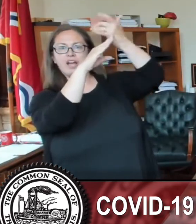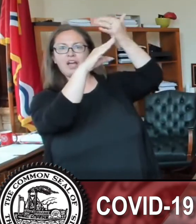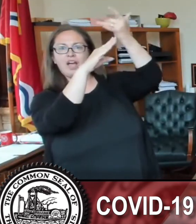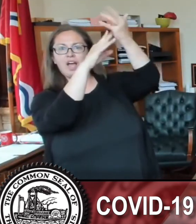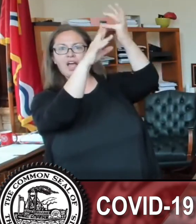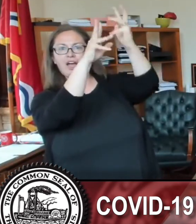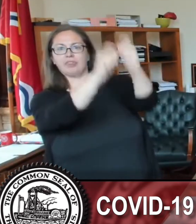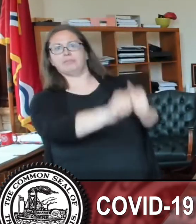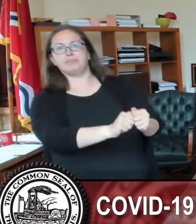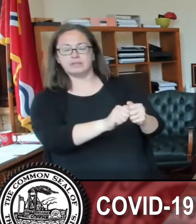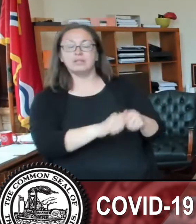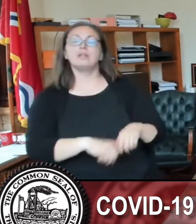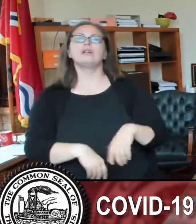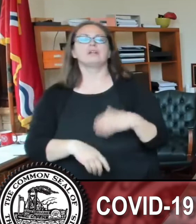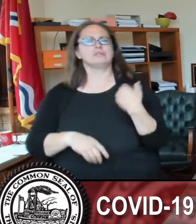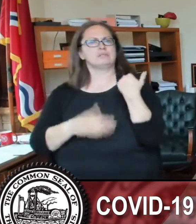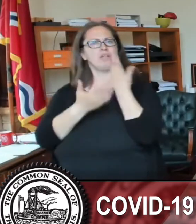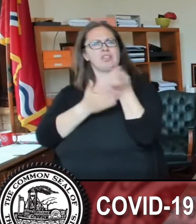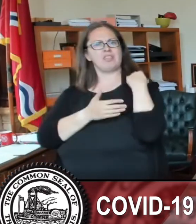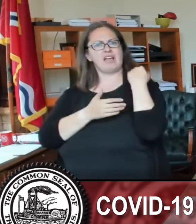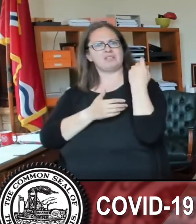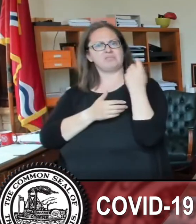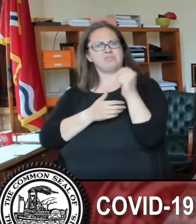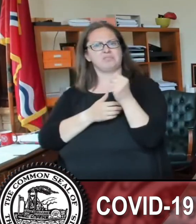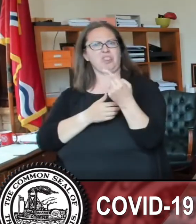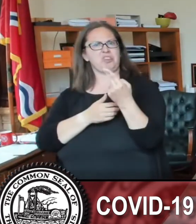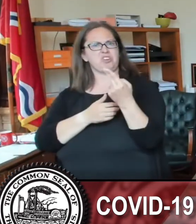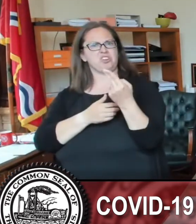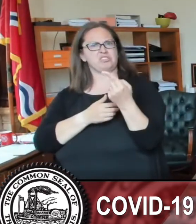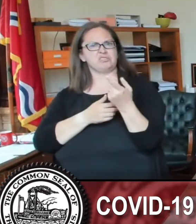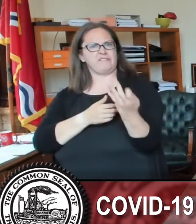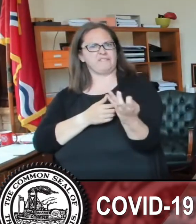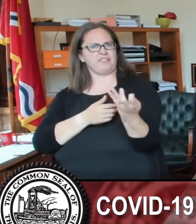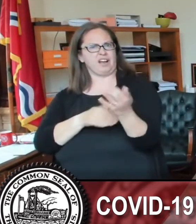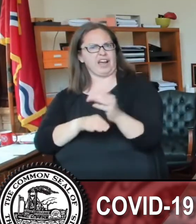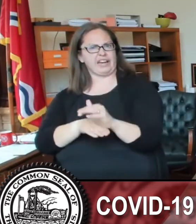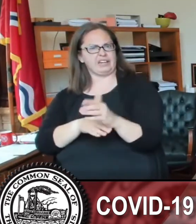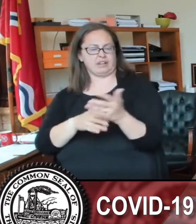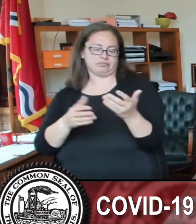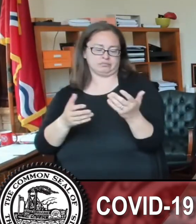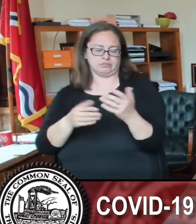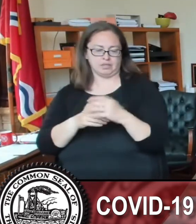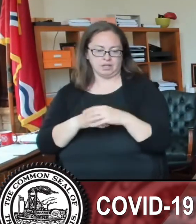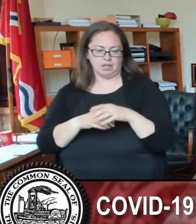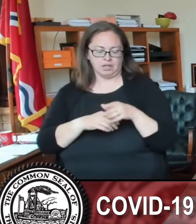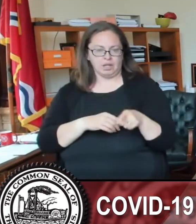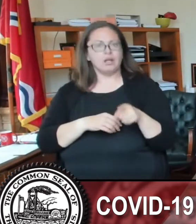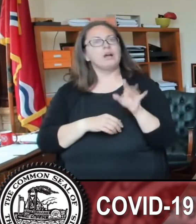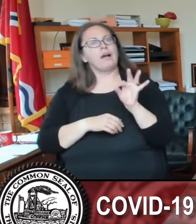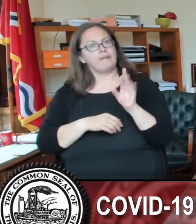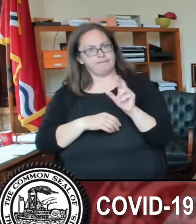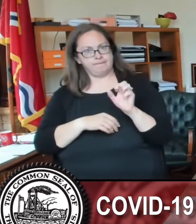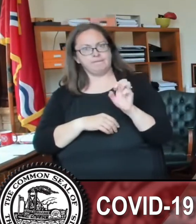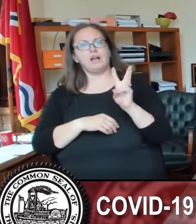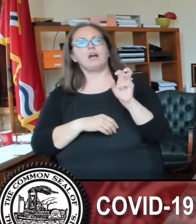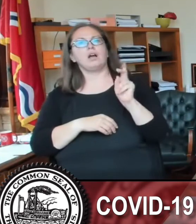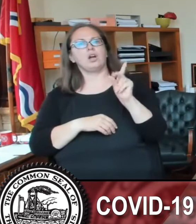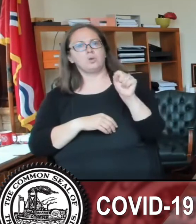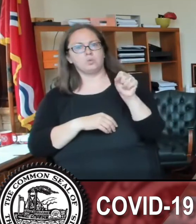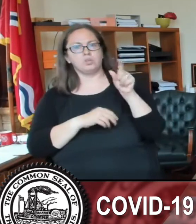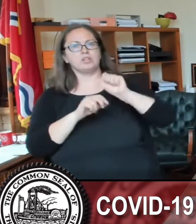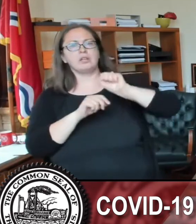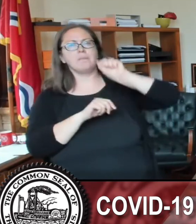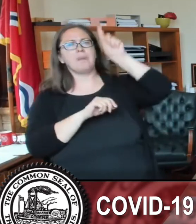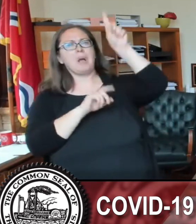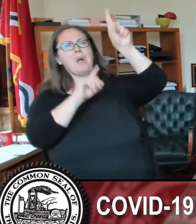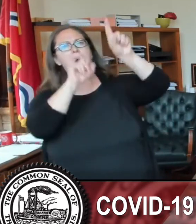weekend, Friday night, I think, Thursday, Friday night, there were fireworks that were responsible for lighting a fire